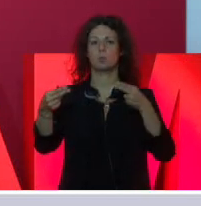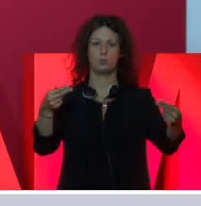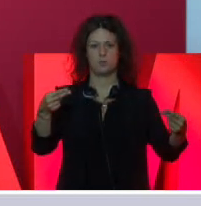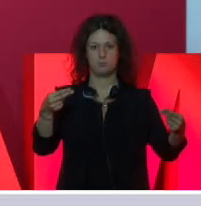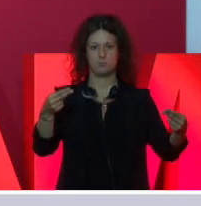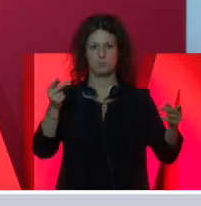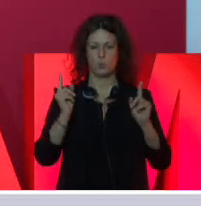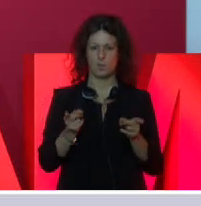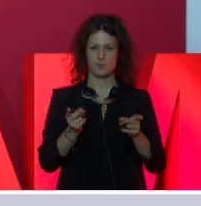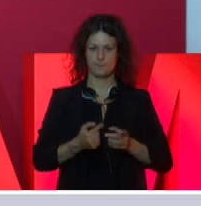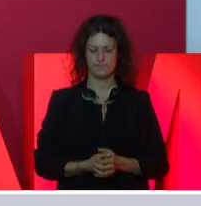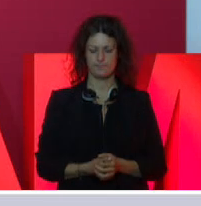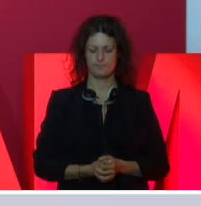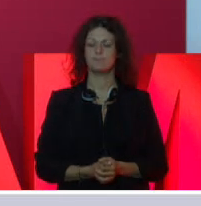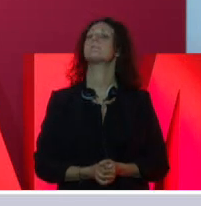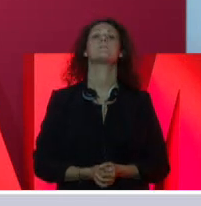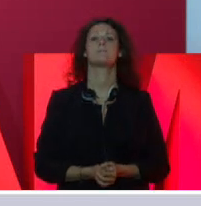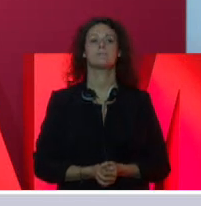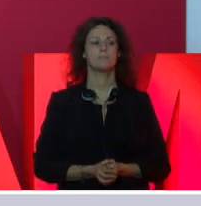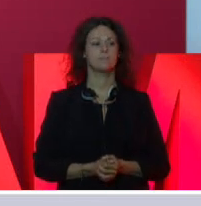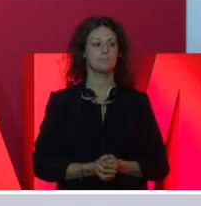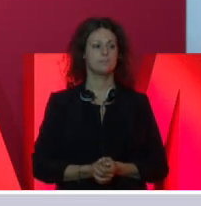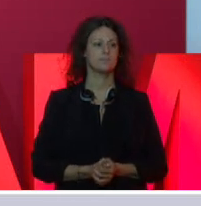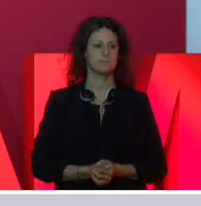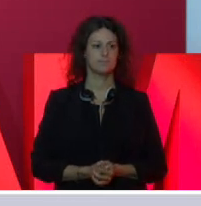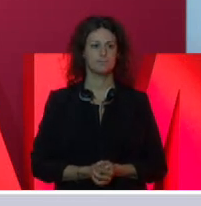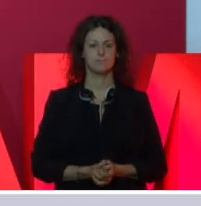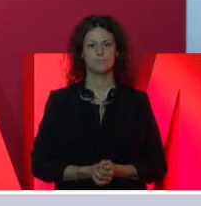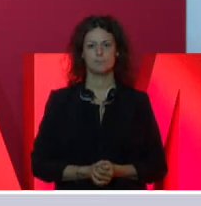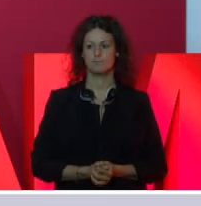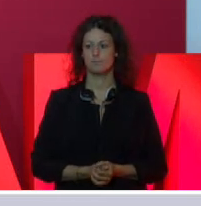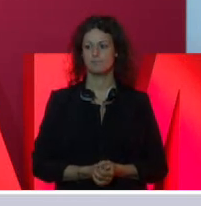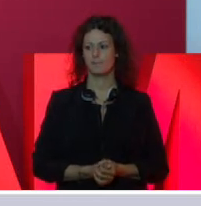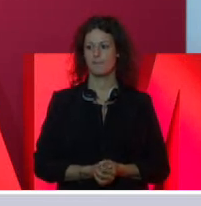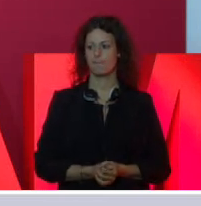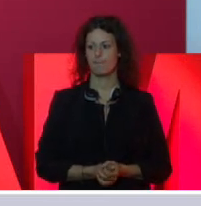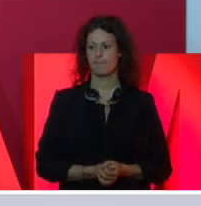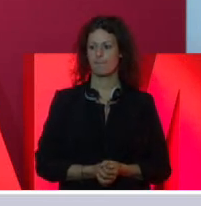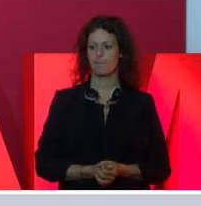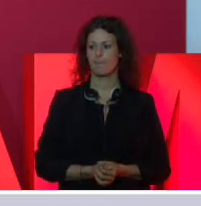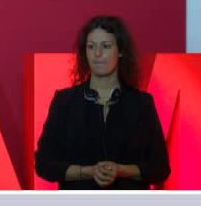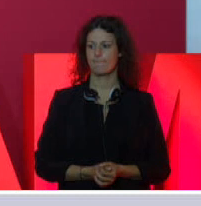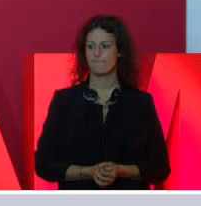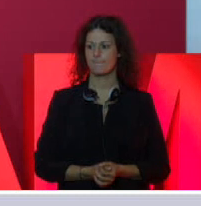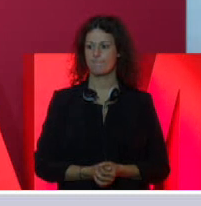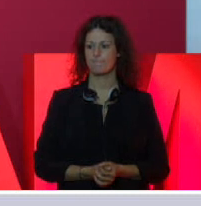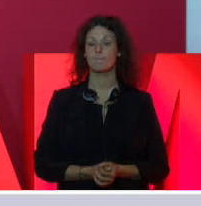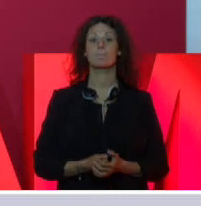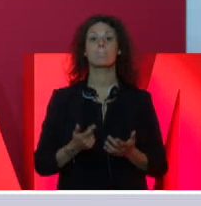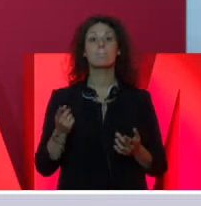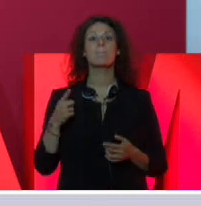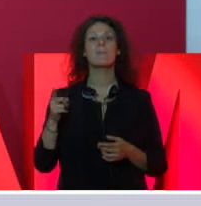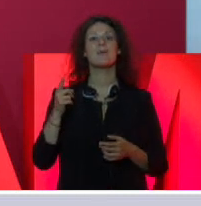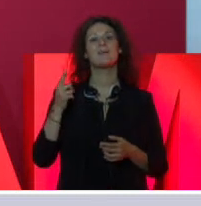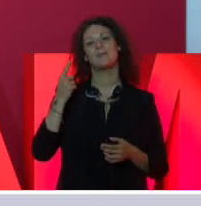one picture to its class, the wolf or the dog class. So this work was